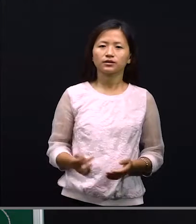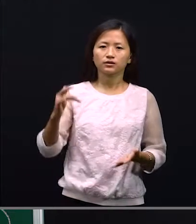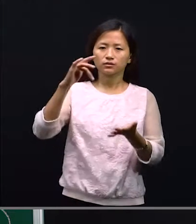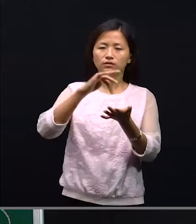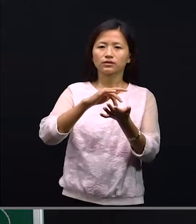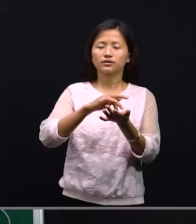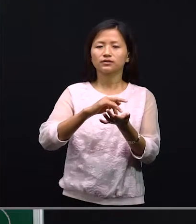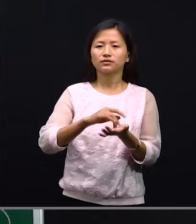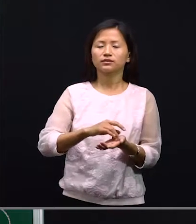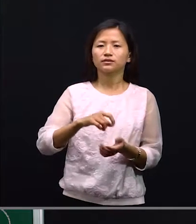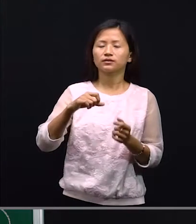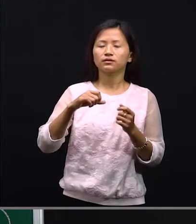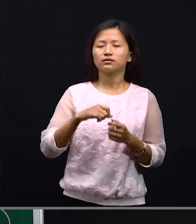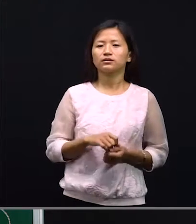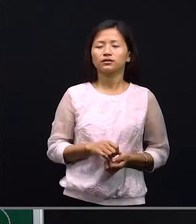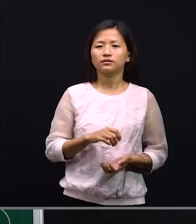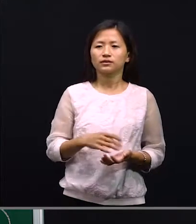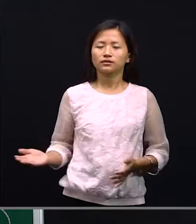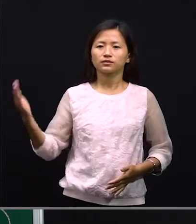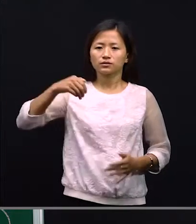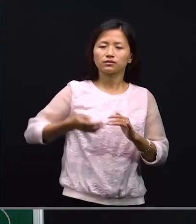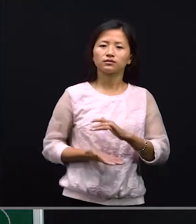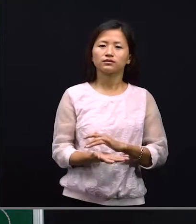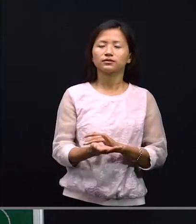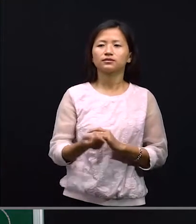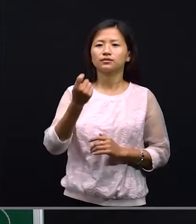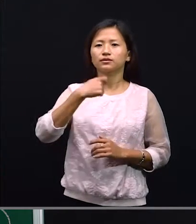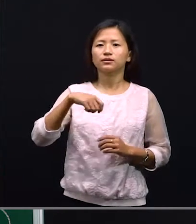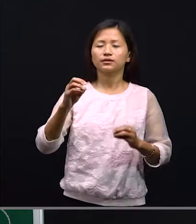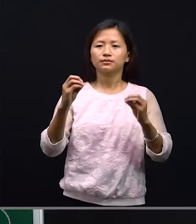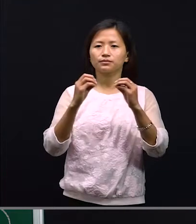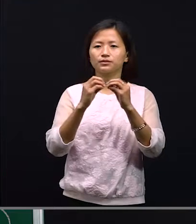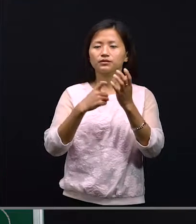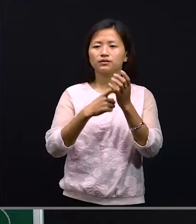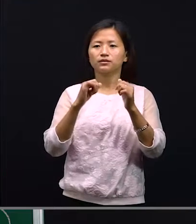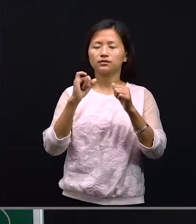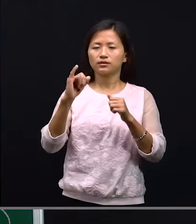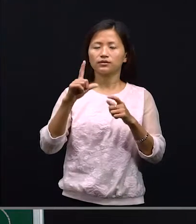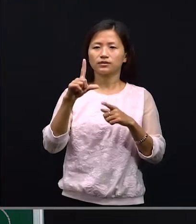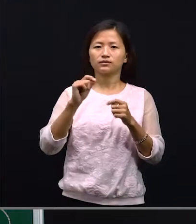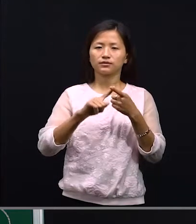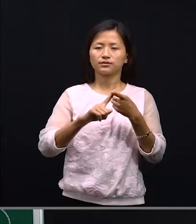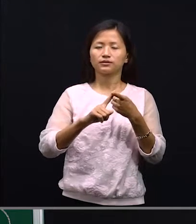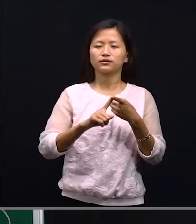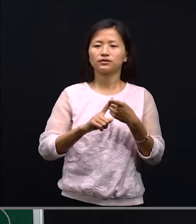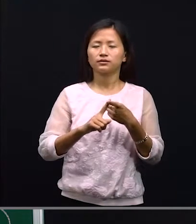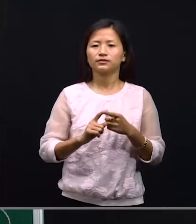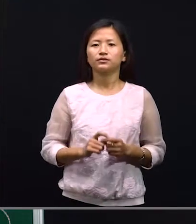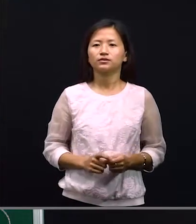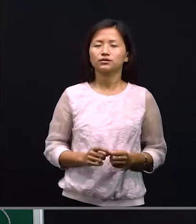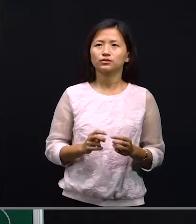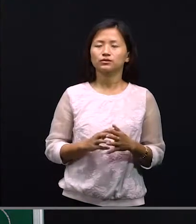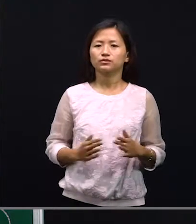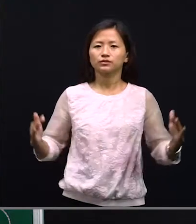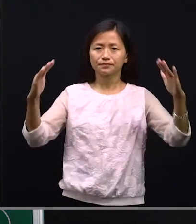Kohima and it comes under the Barail mountain range, and we also have the Zuku Valley, which